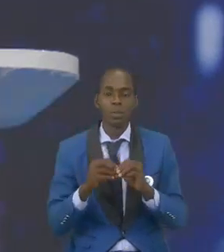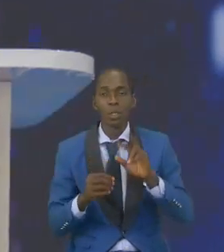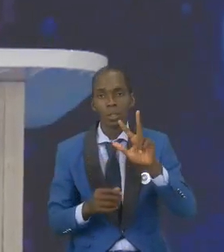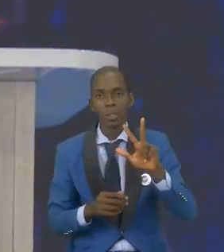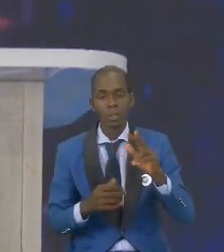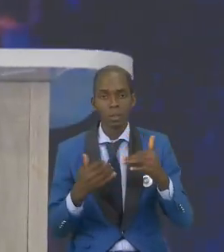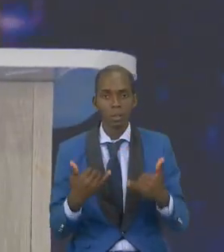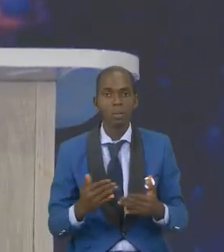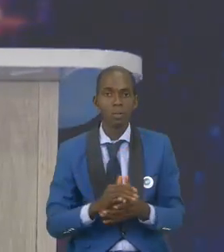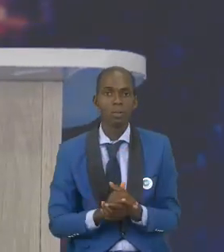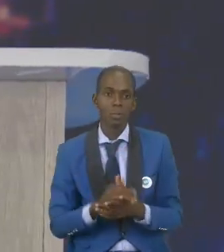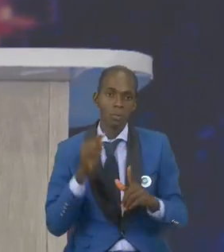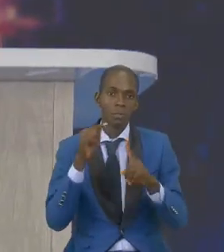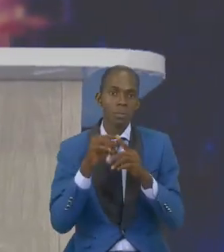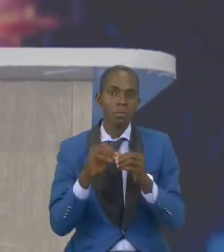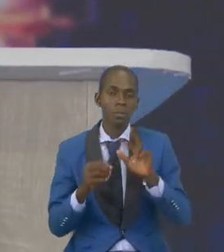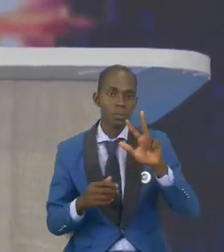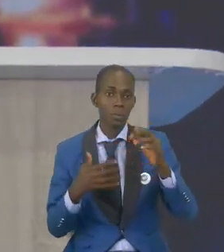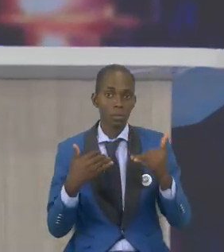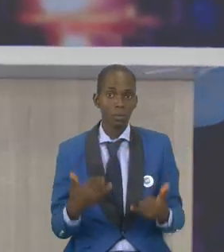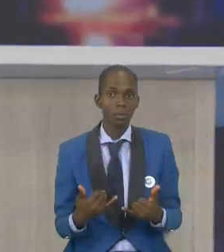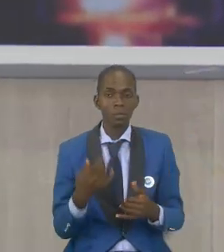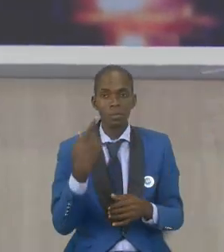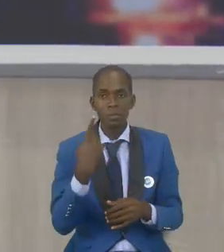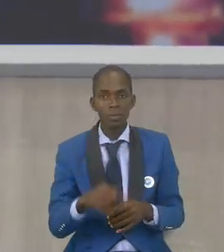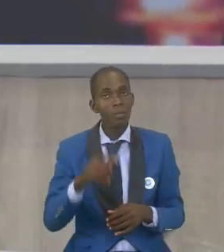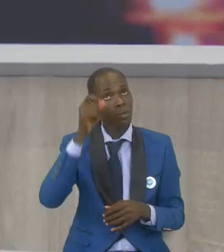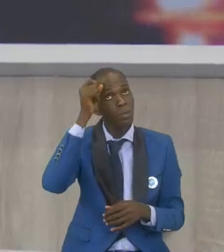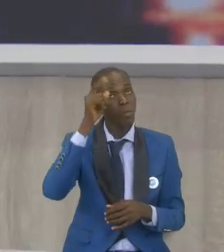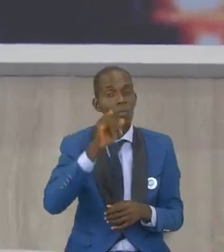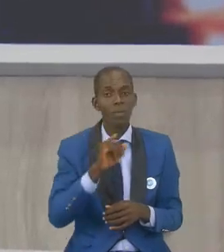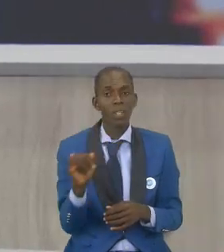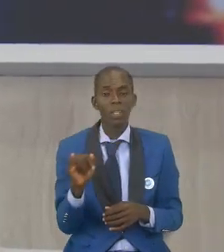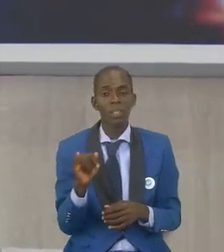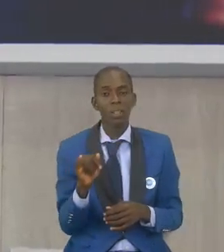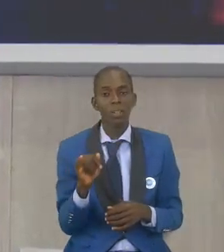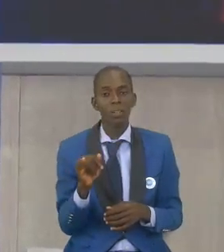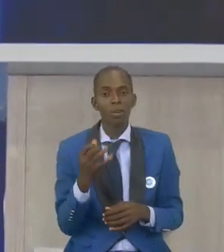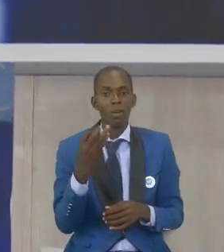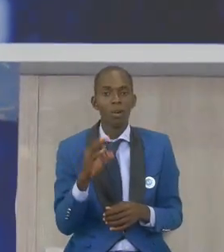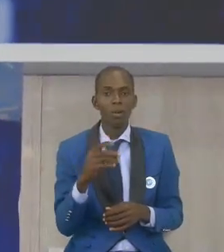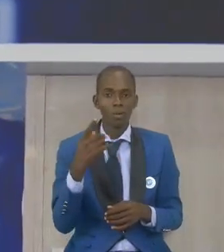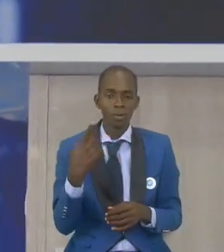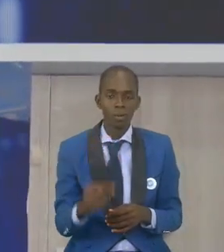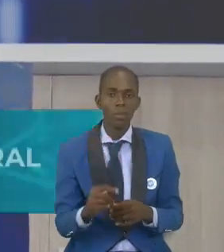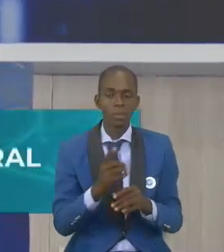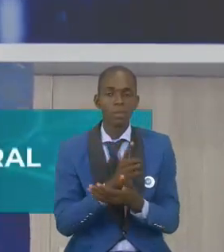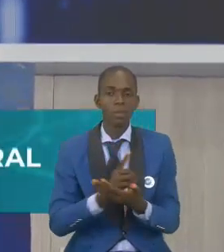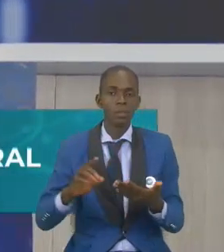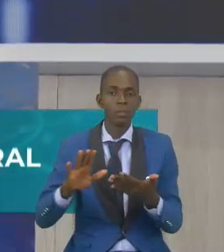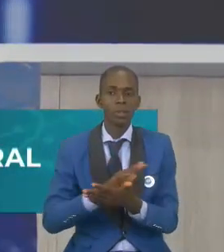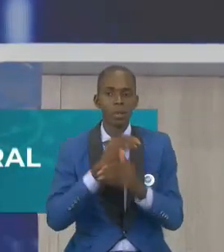point number three now. Point number three, the perception of the supernatural